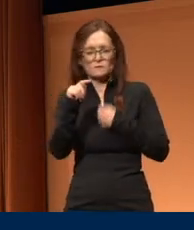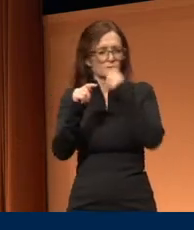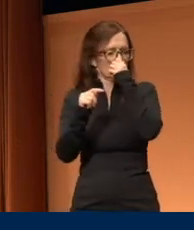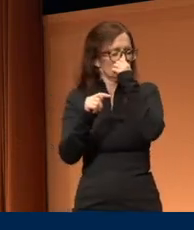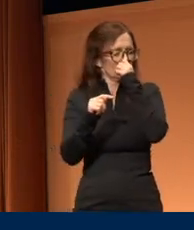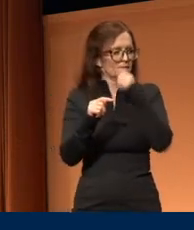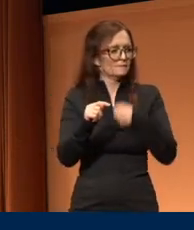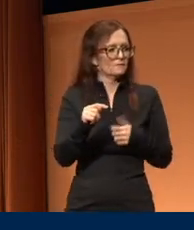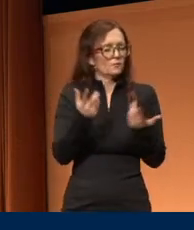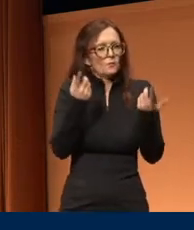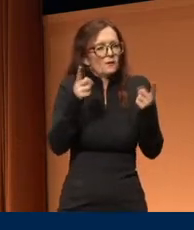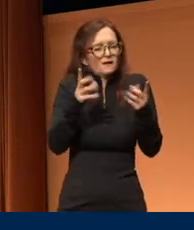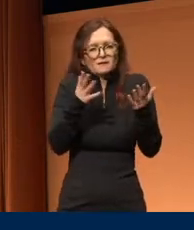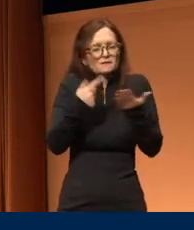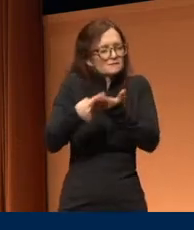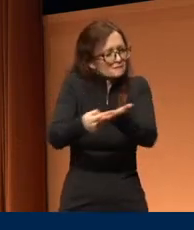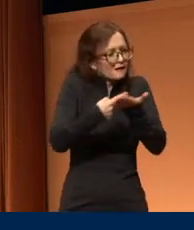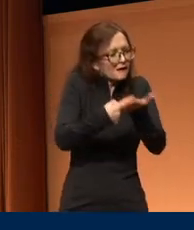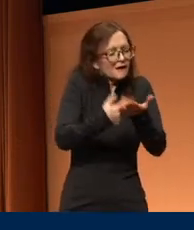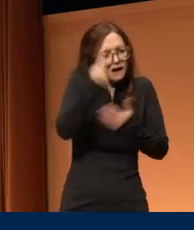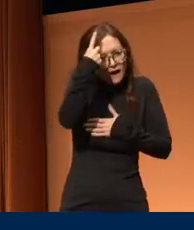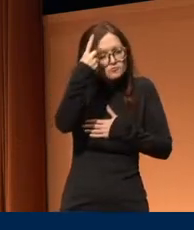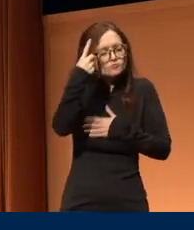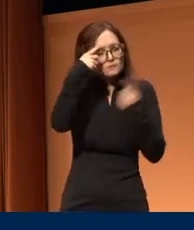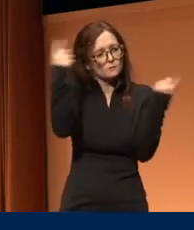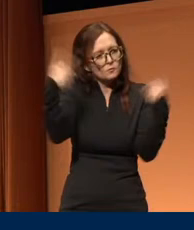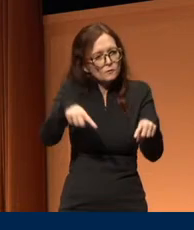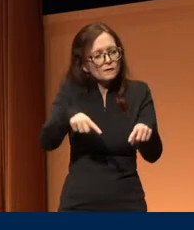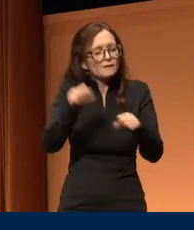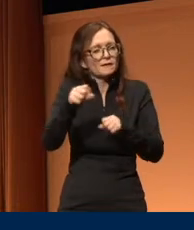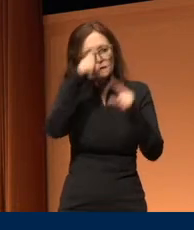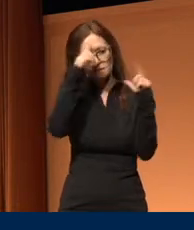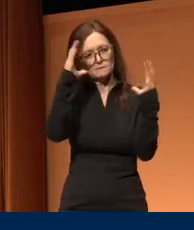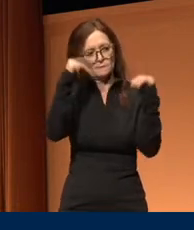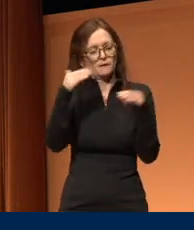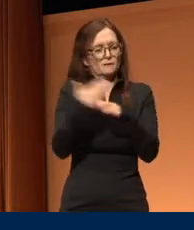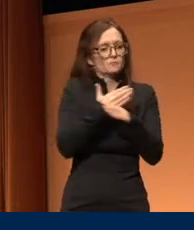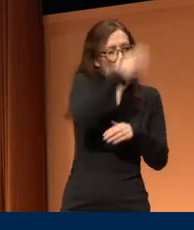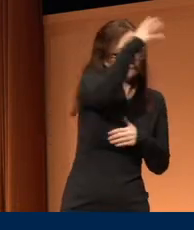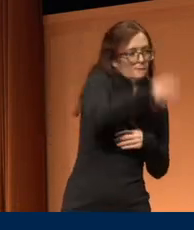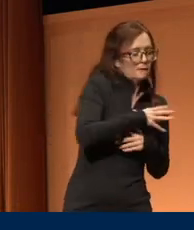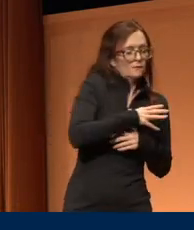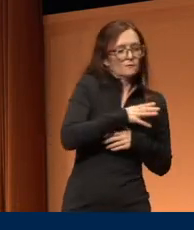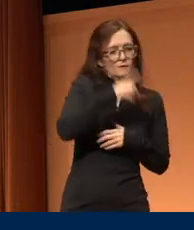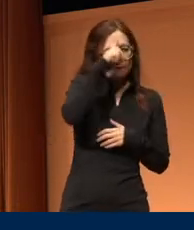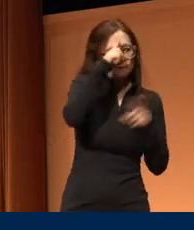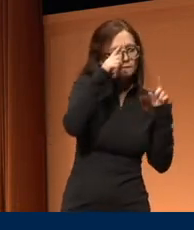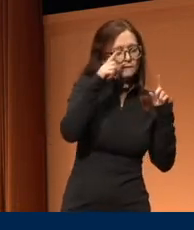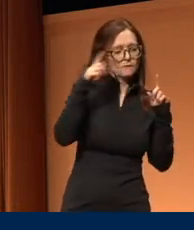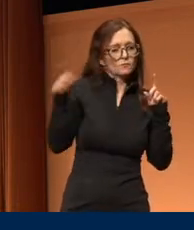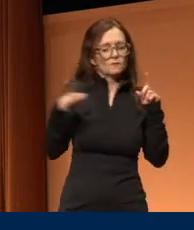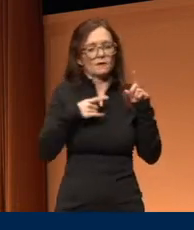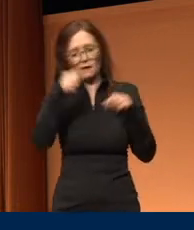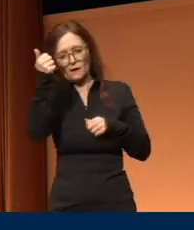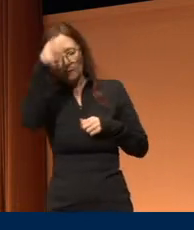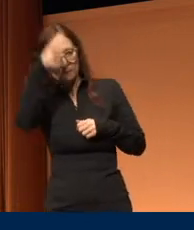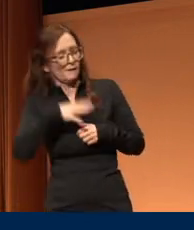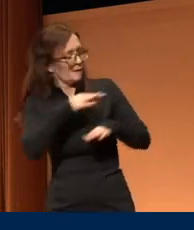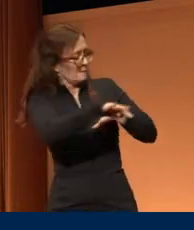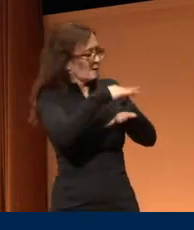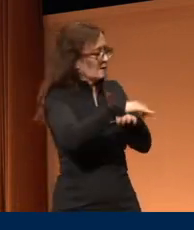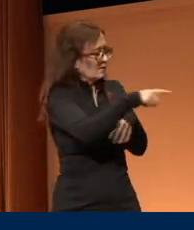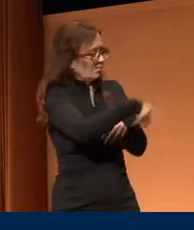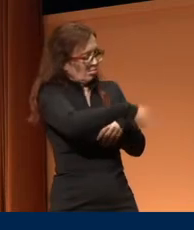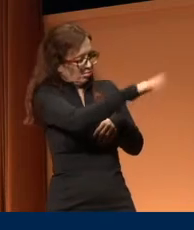What kind of deliberation, understanding, and consensus can we expect between a man who thinks men who like other men and paint their nails